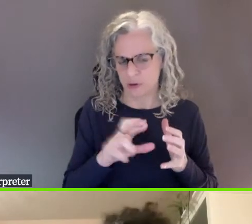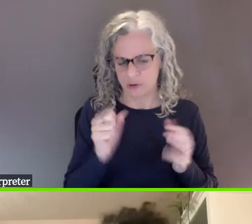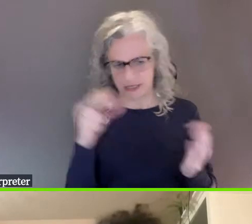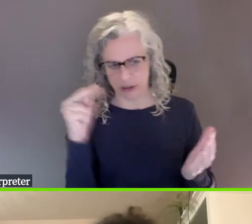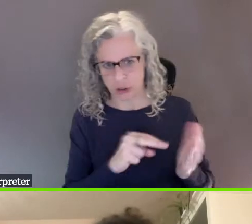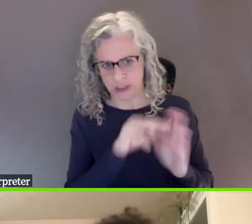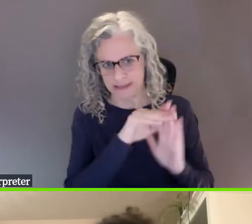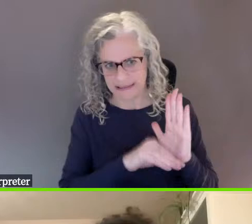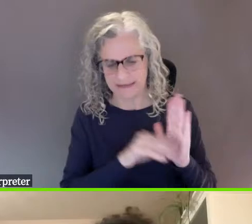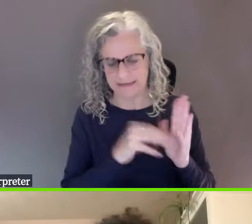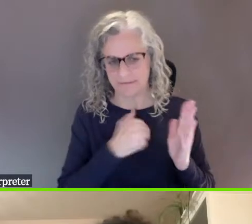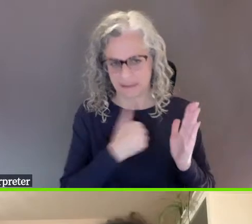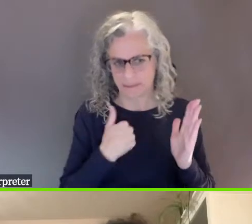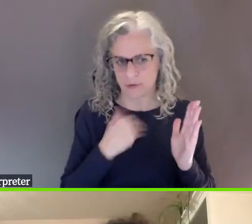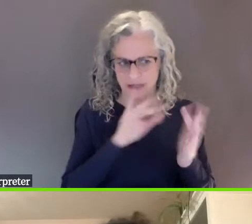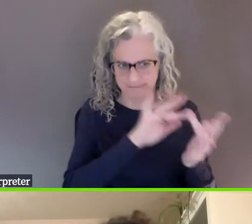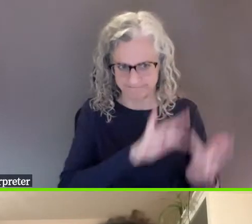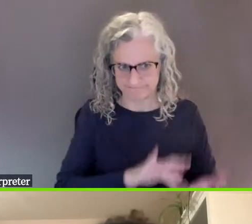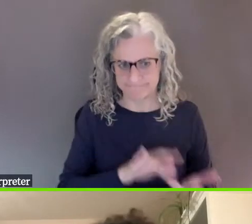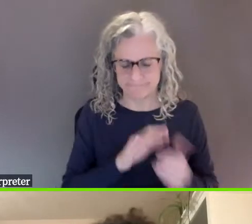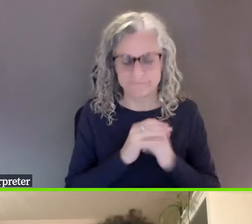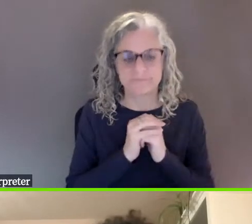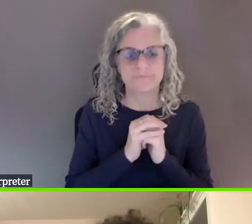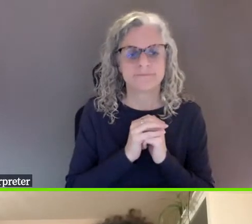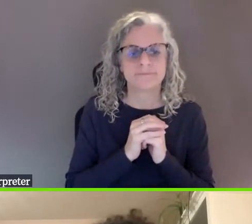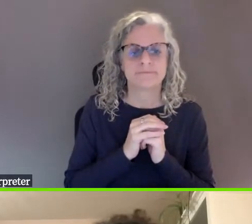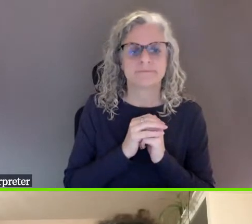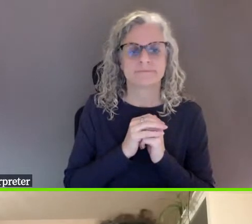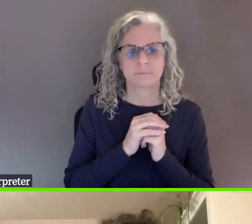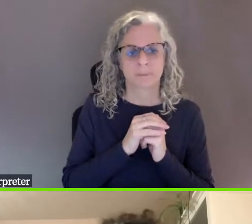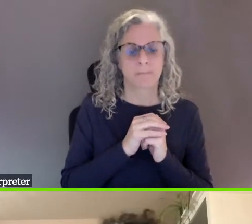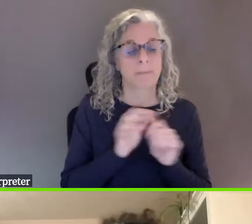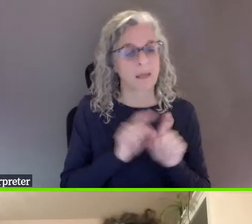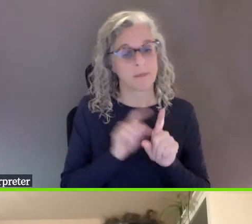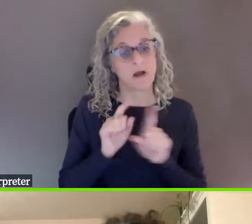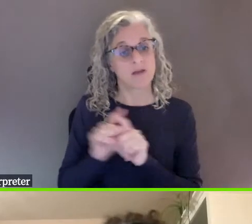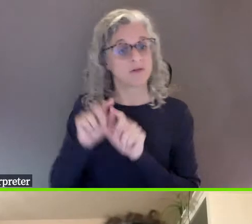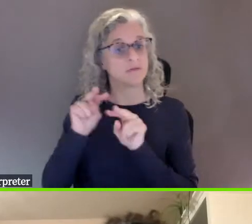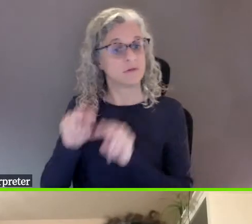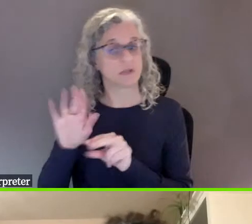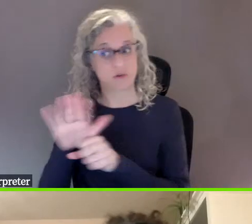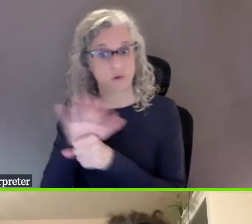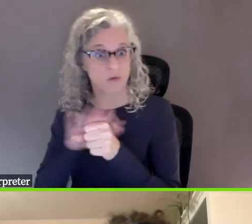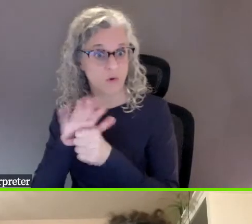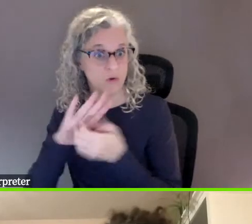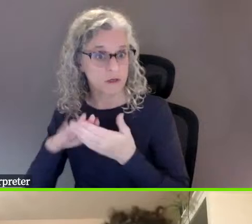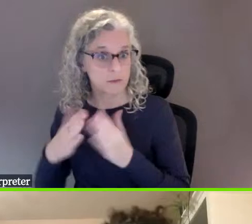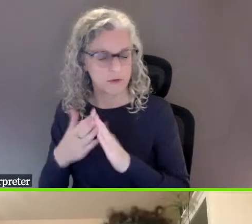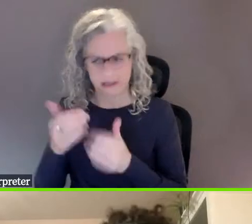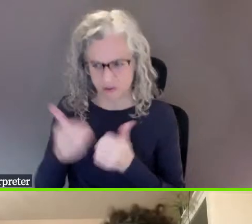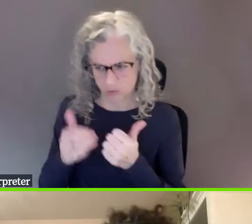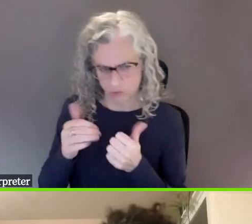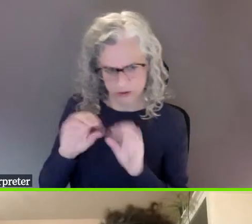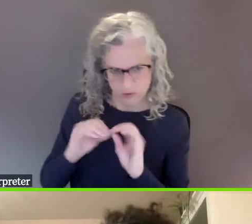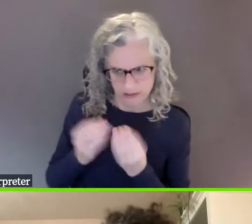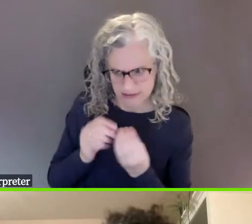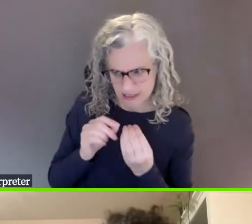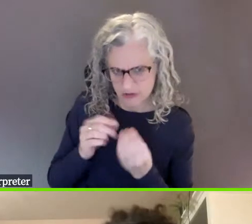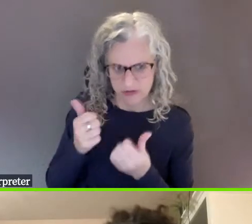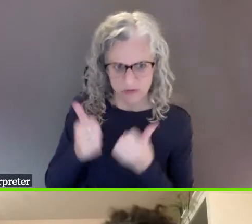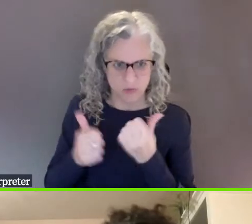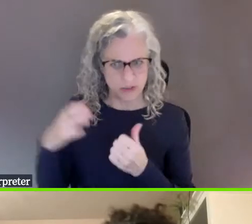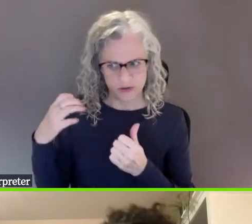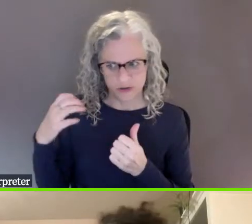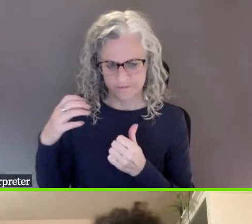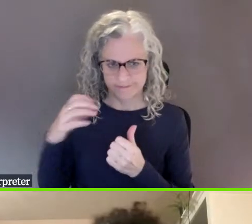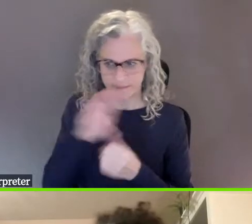out to them, etc. But you can also look in your local community, like which organizations, like which employers have